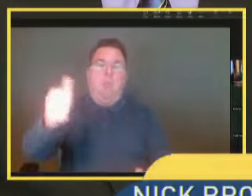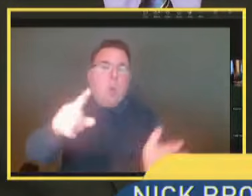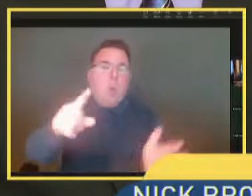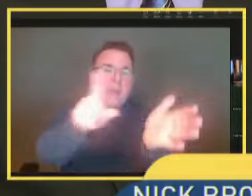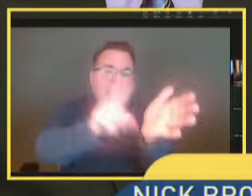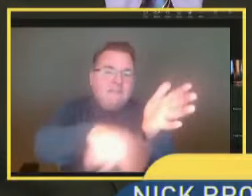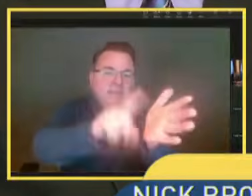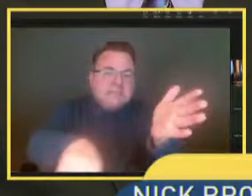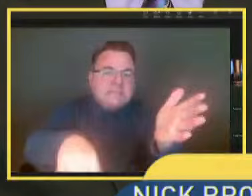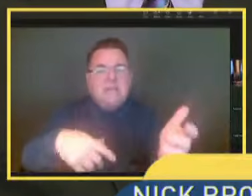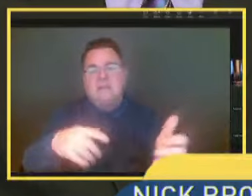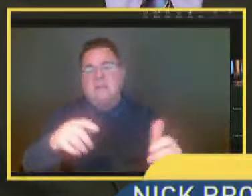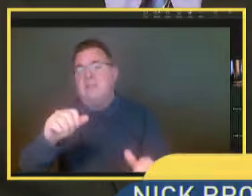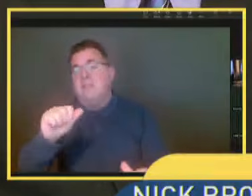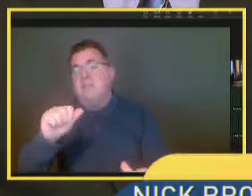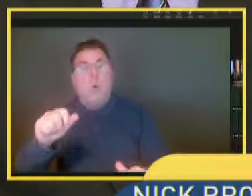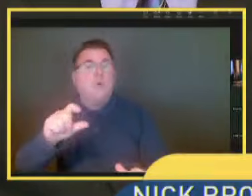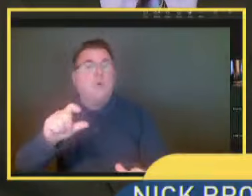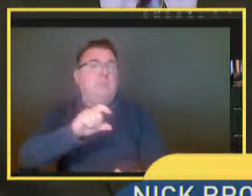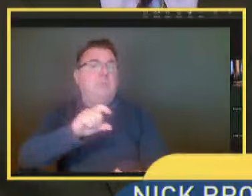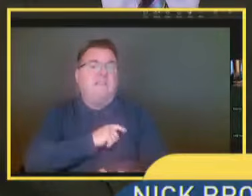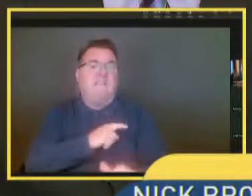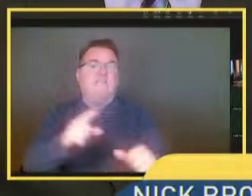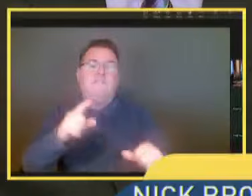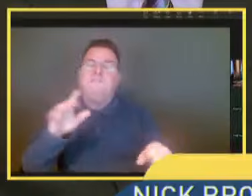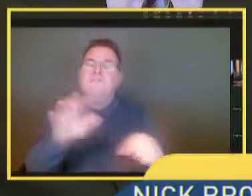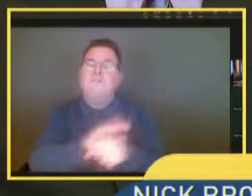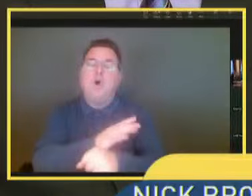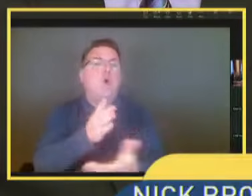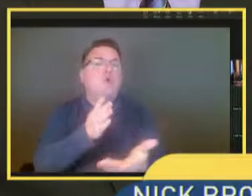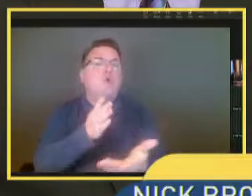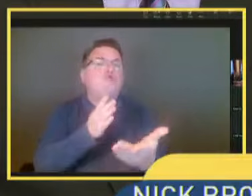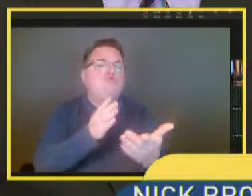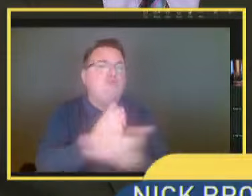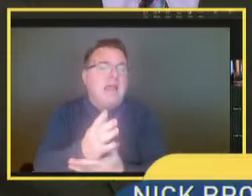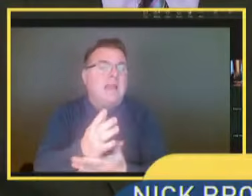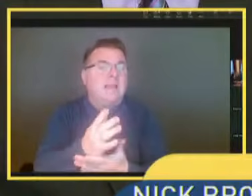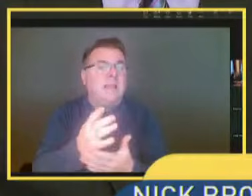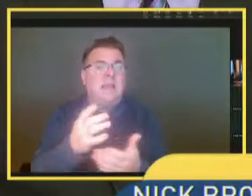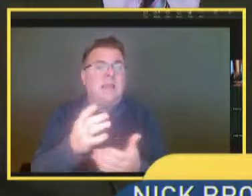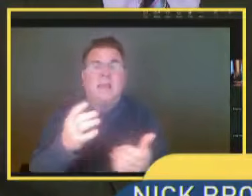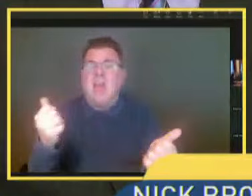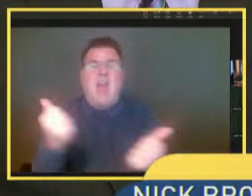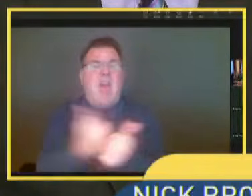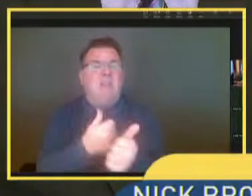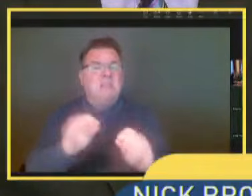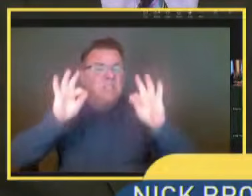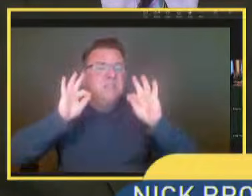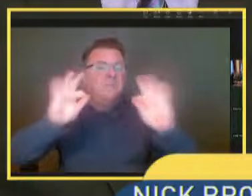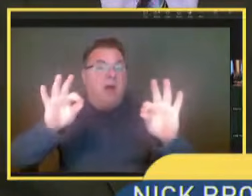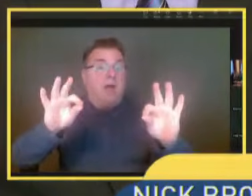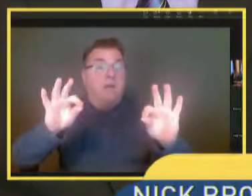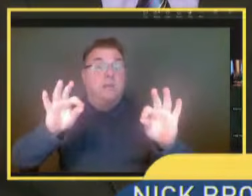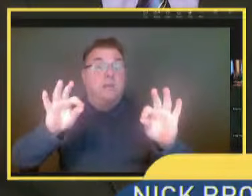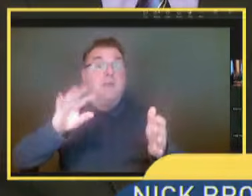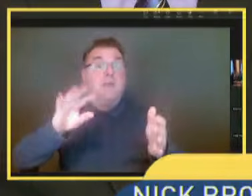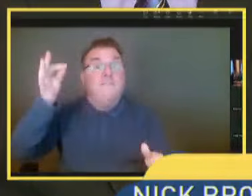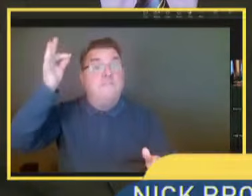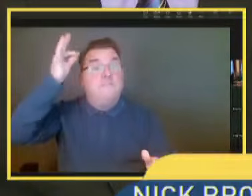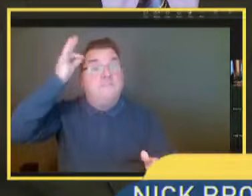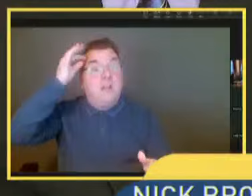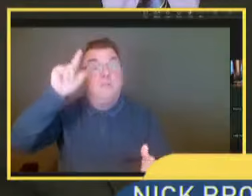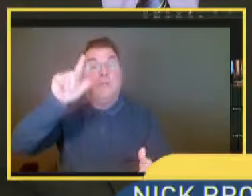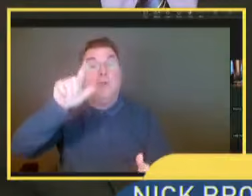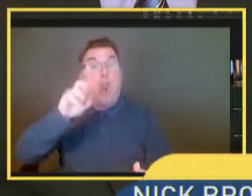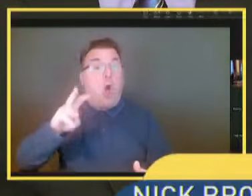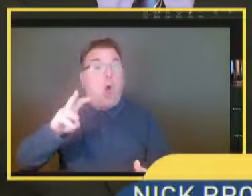that everything that happened there was above the board. What do you think that message is then to every single federal law enforcement officer operating in